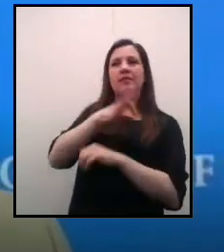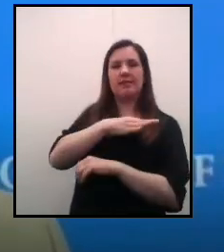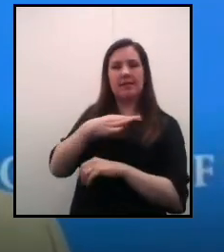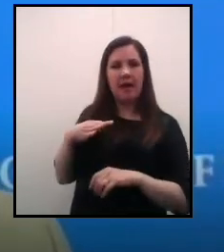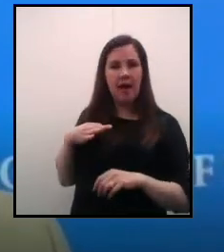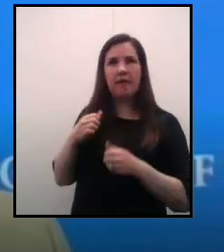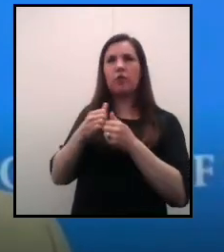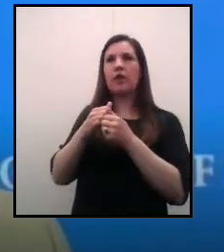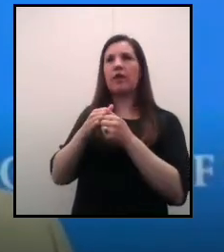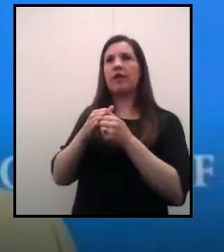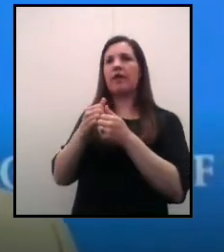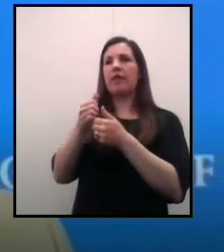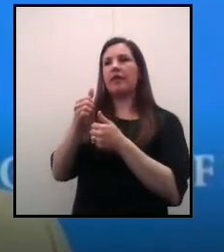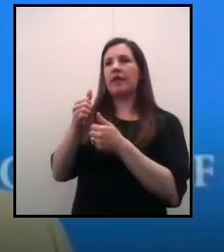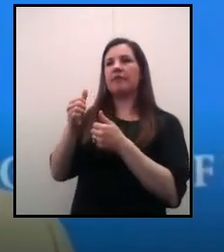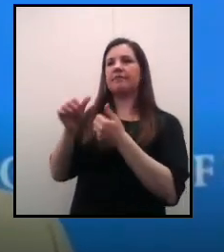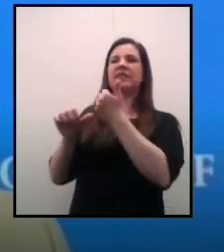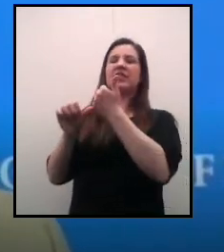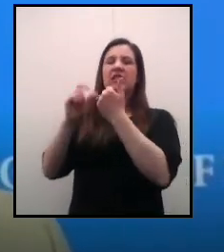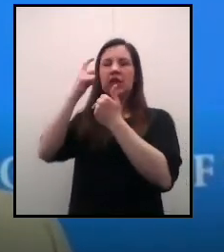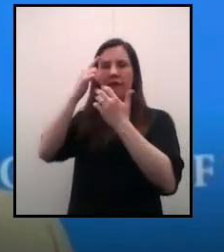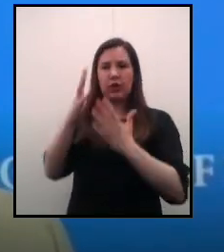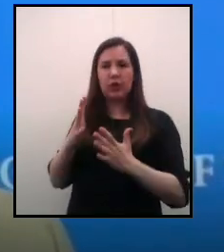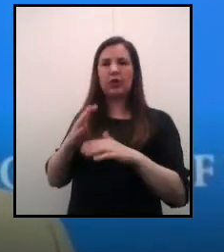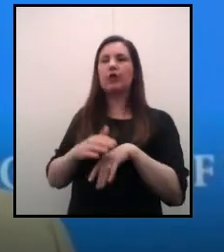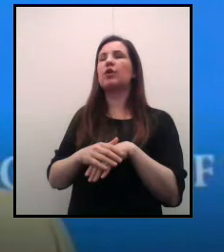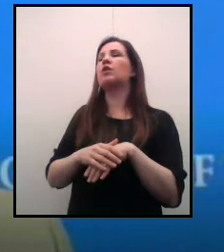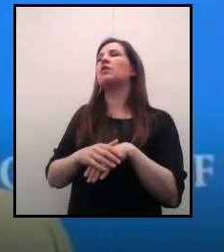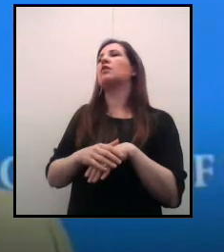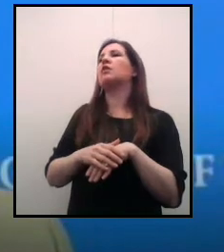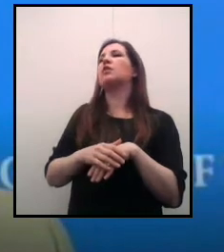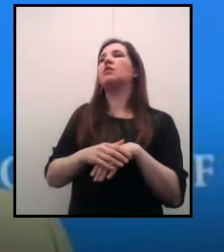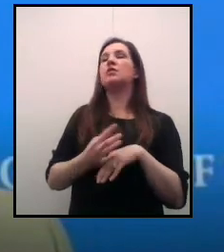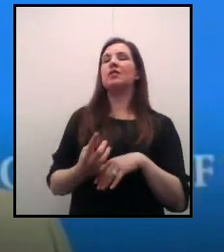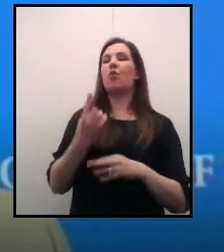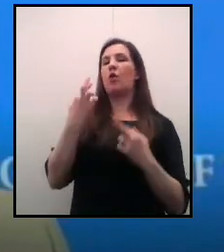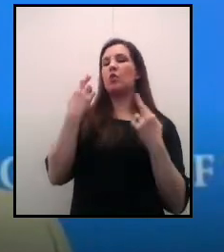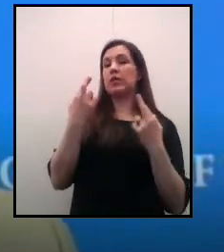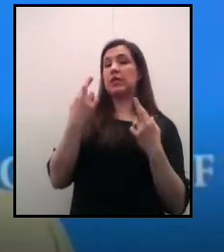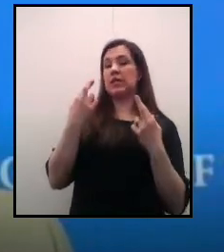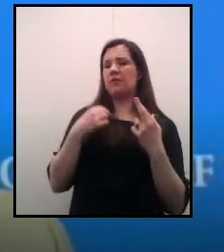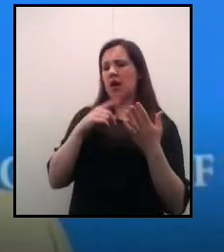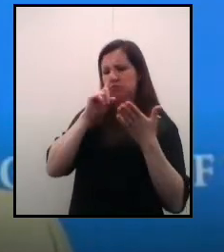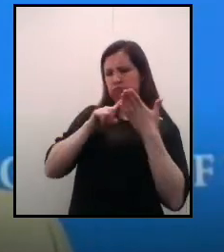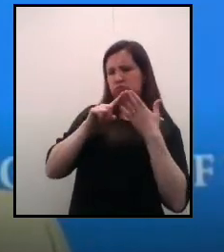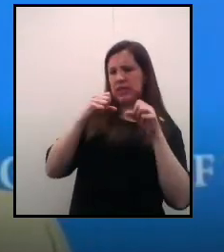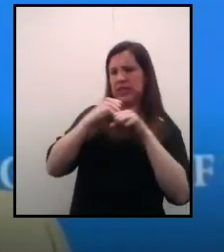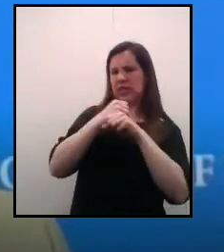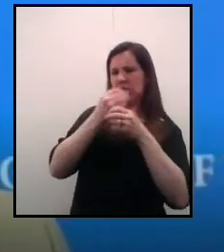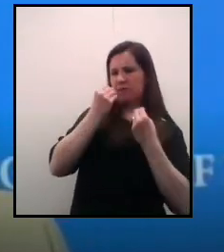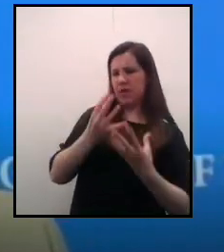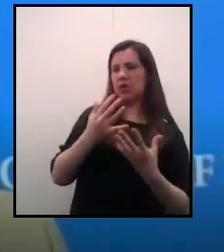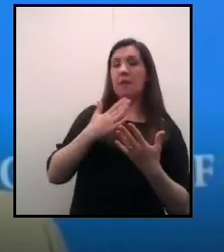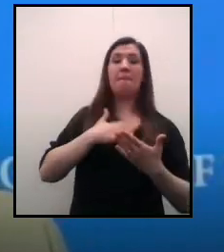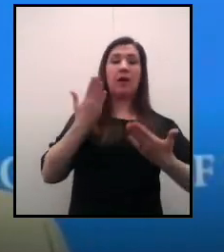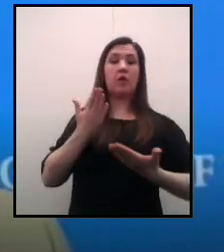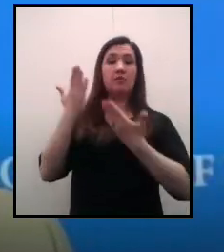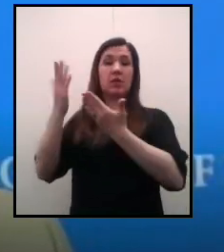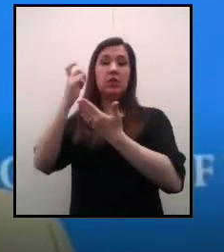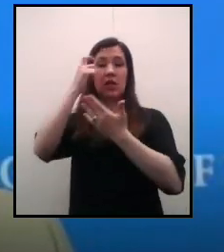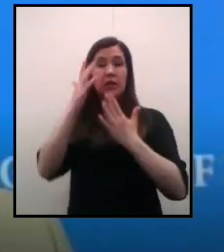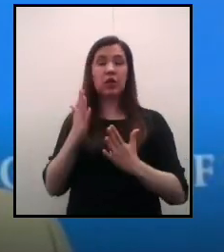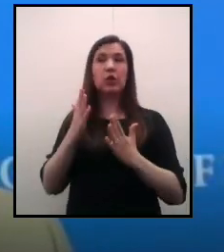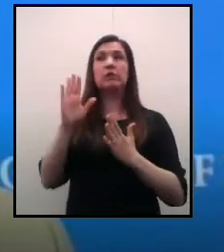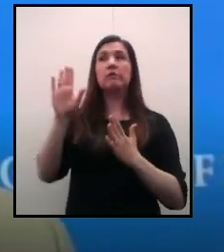with the Lieutenant Governor, and it's also one of the reasons, based on the information, the statistical data, why I made a recommendation to the Governor